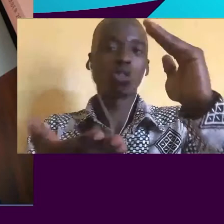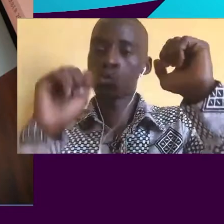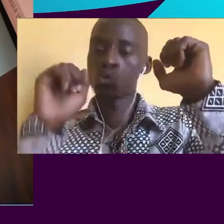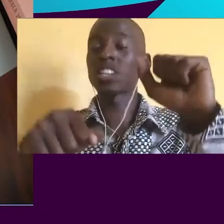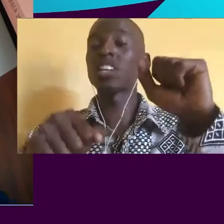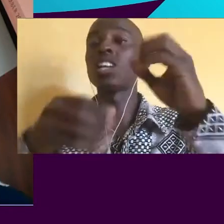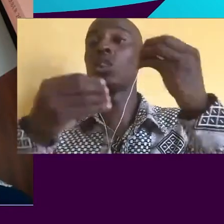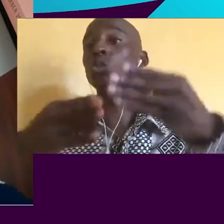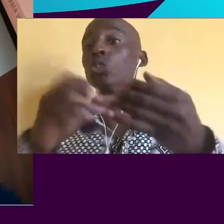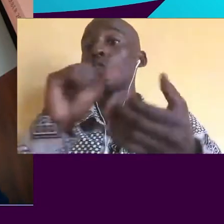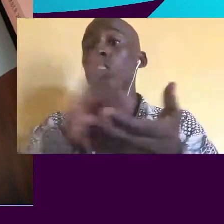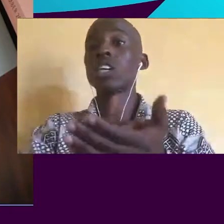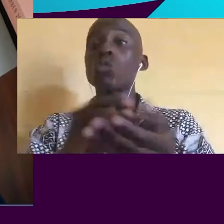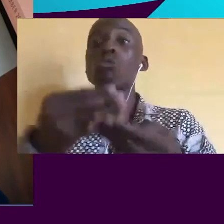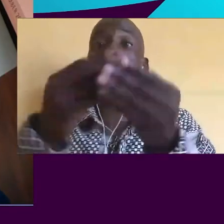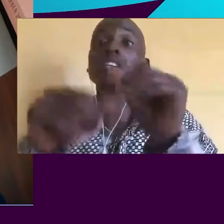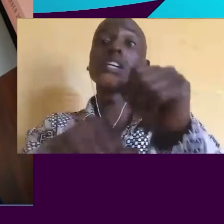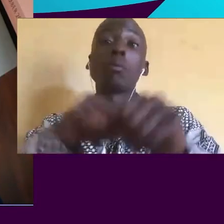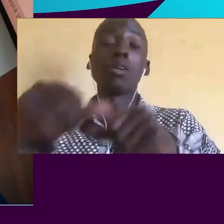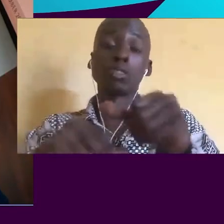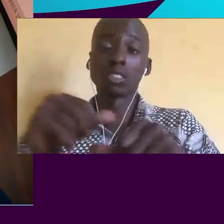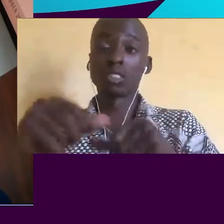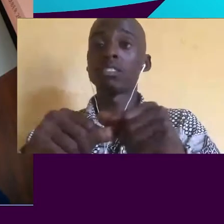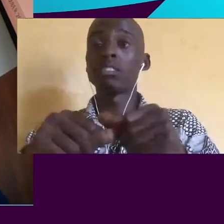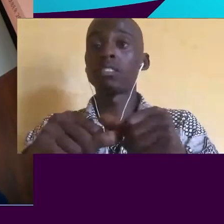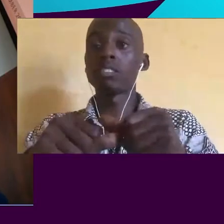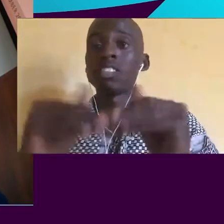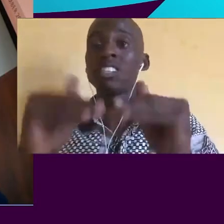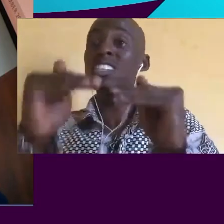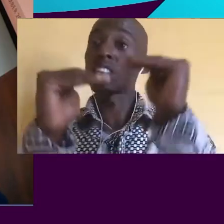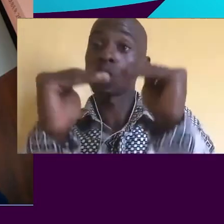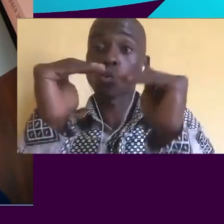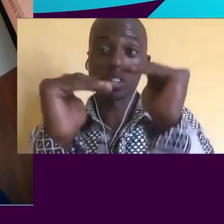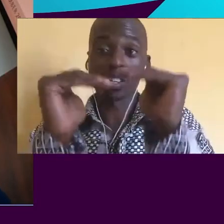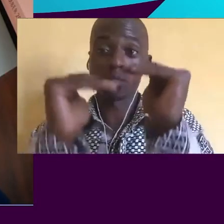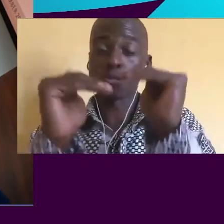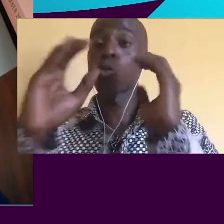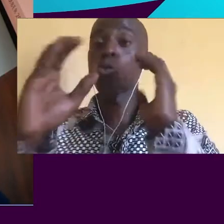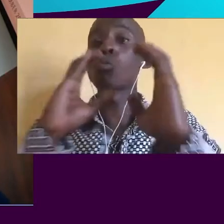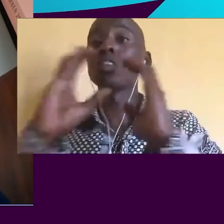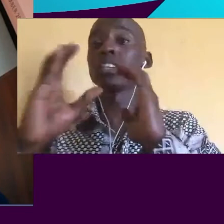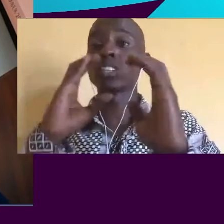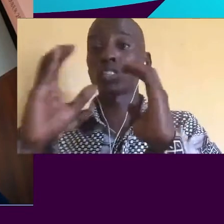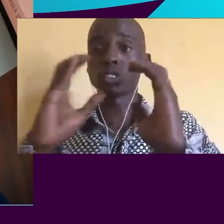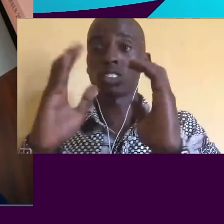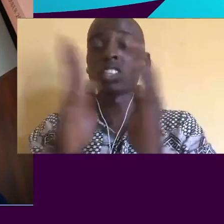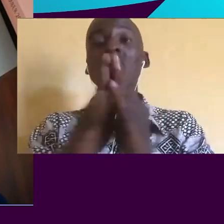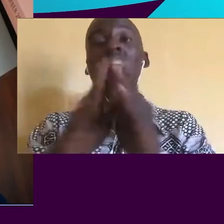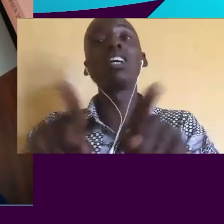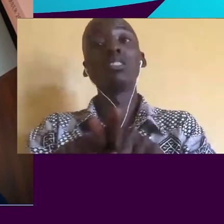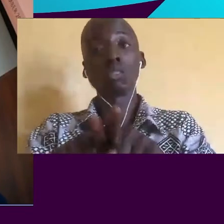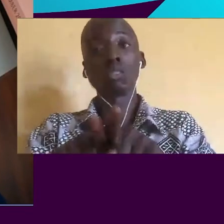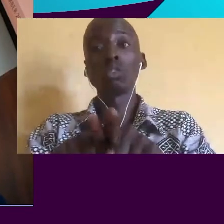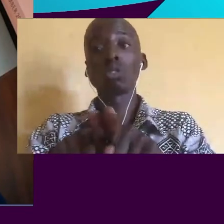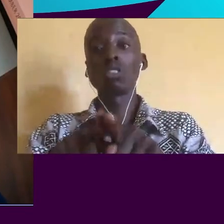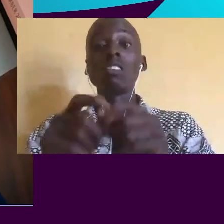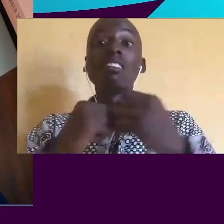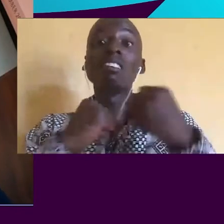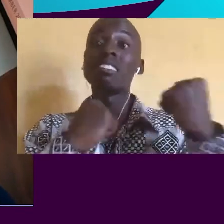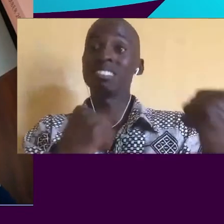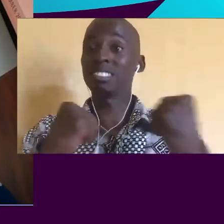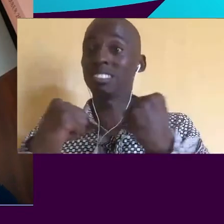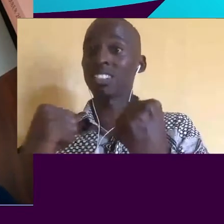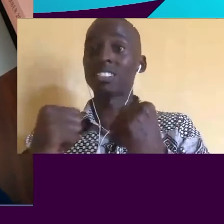bring about equitable communication. And even the kind of challenges that we are discussing in